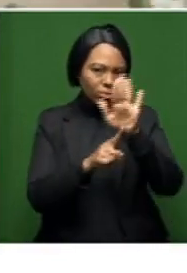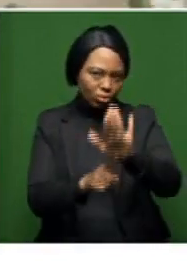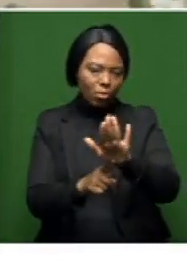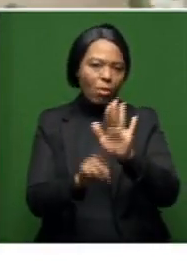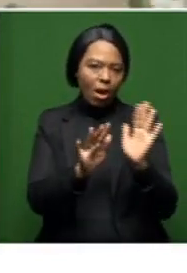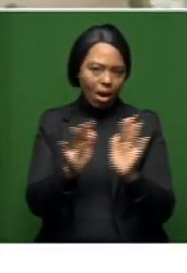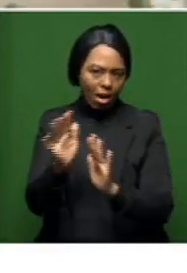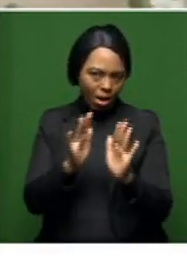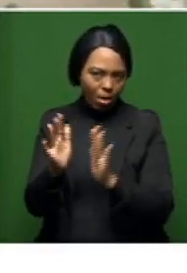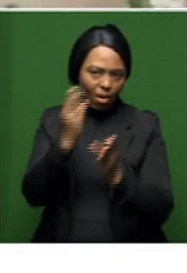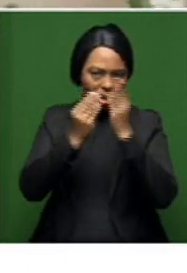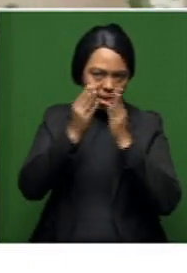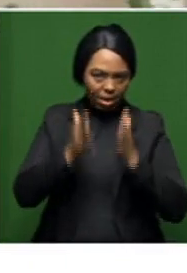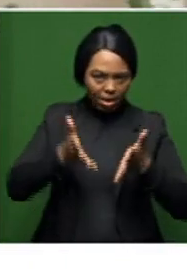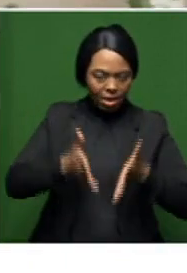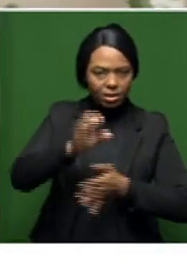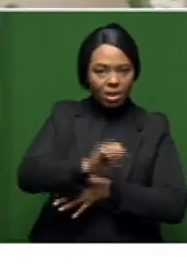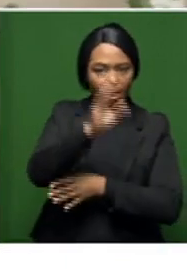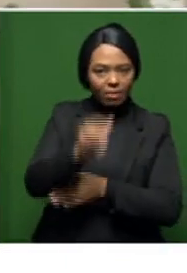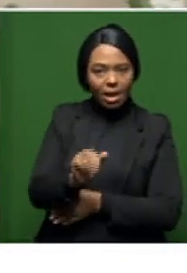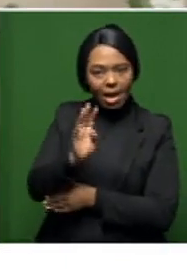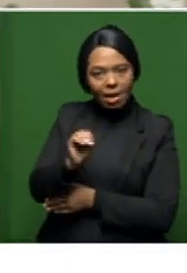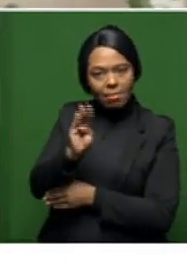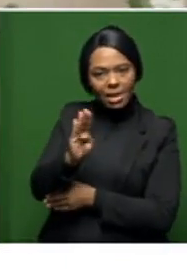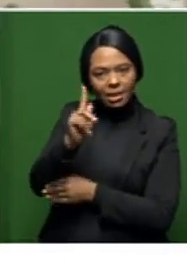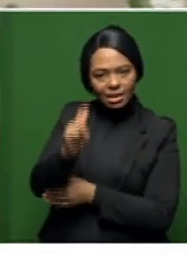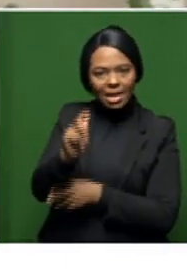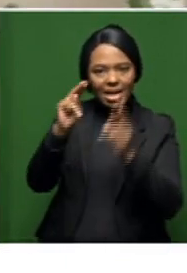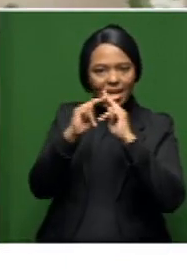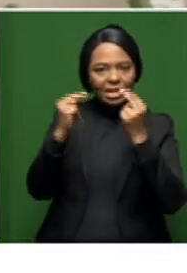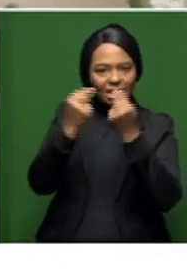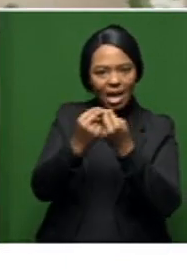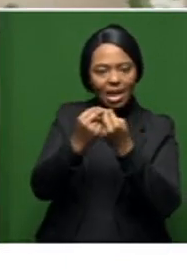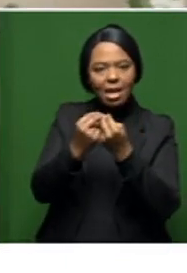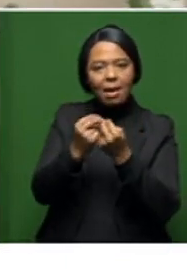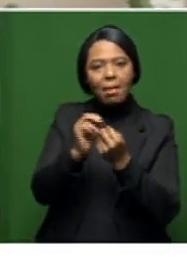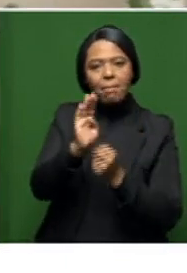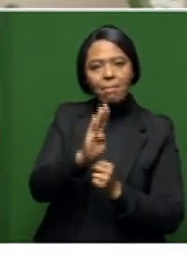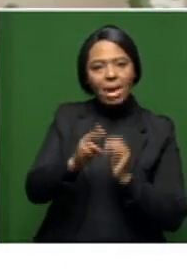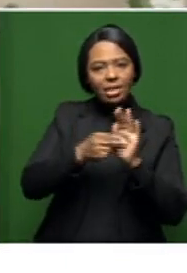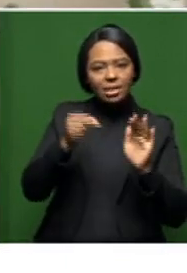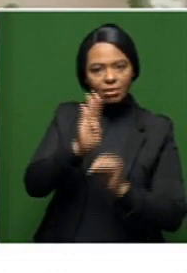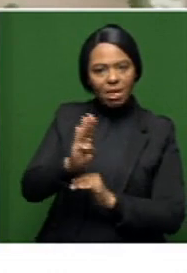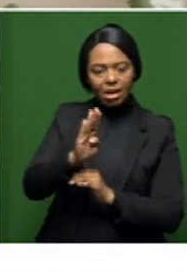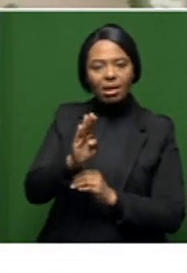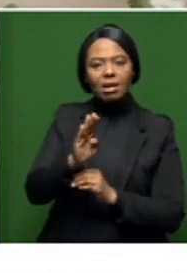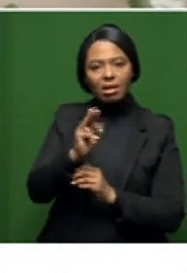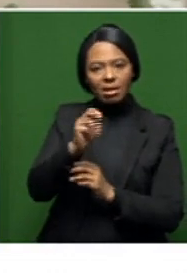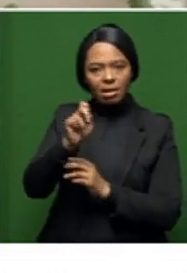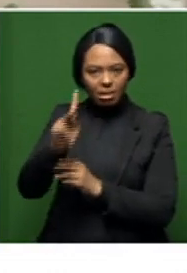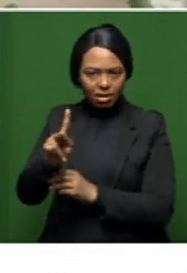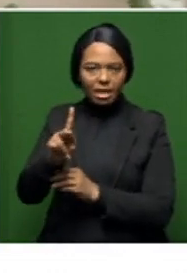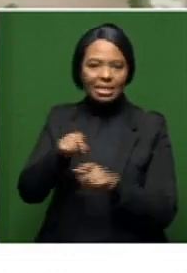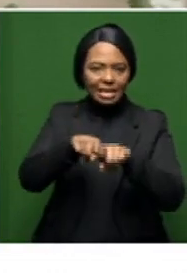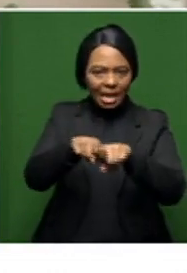Yeah. And as you mentioned, if you're unsure what the NBTs are, it stands for National Benchmark Test. And it's a series of standardized assessments